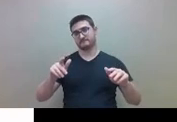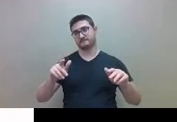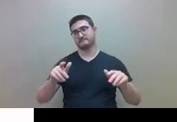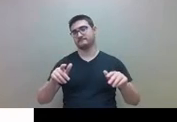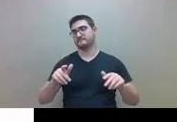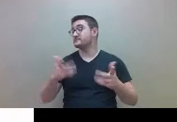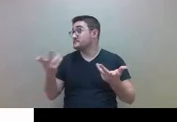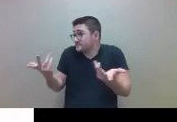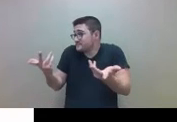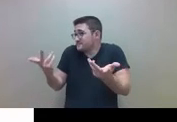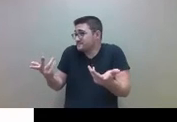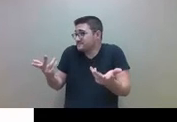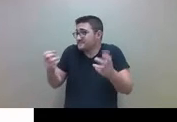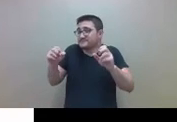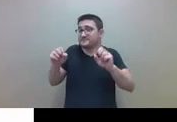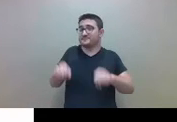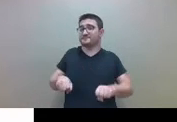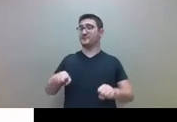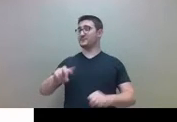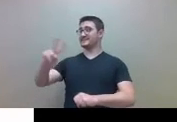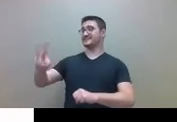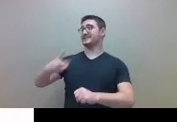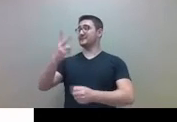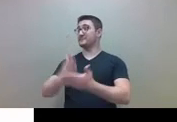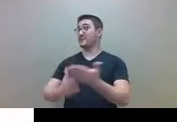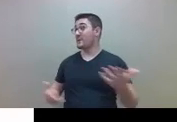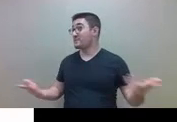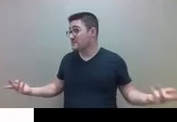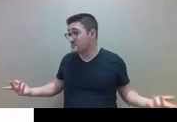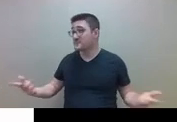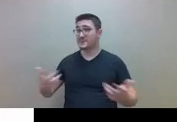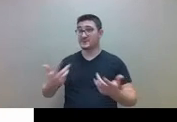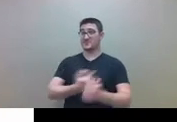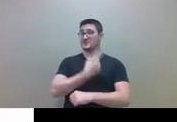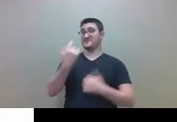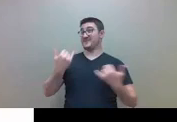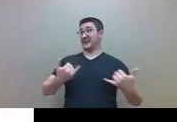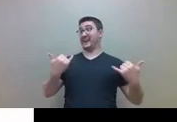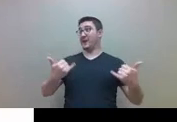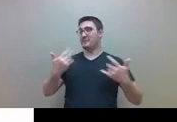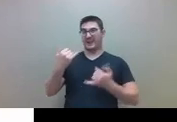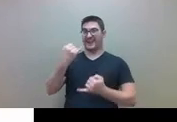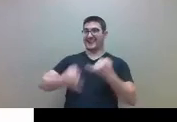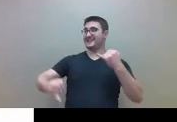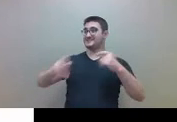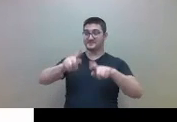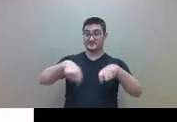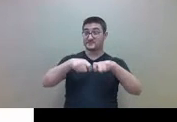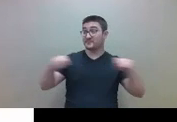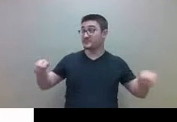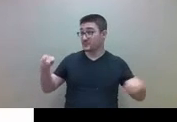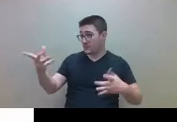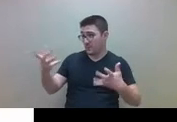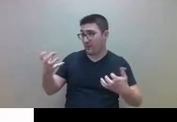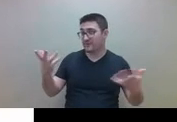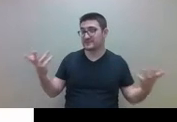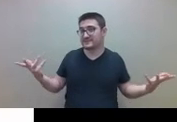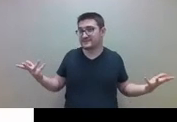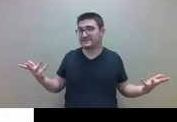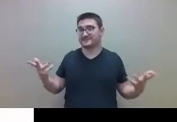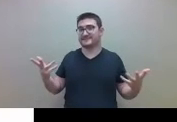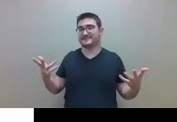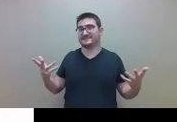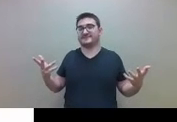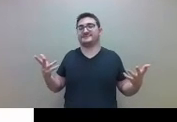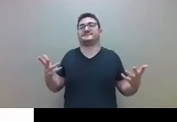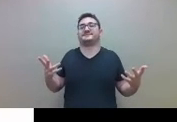do this rest of the presentation at another point, but if there's just kind of a final loop that you want to close on, we committed to everybody